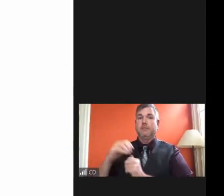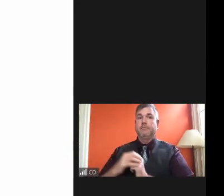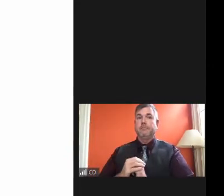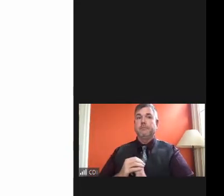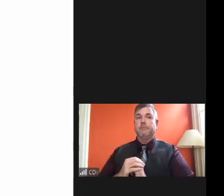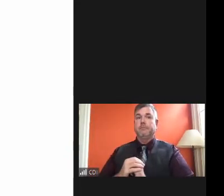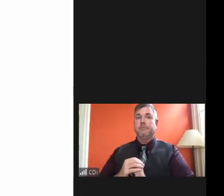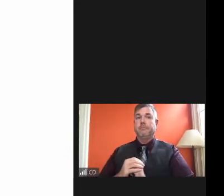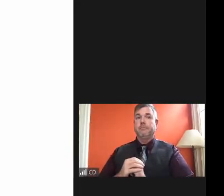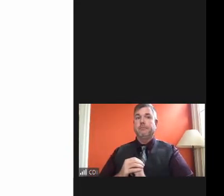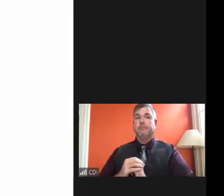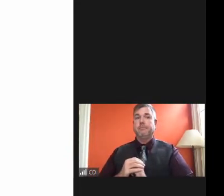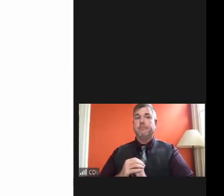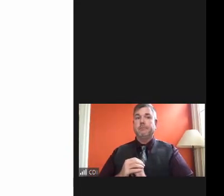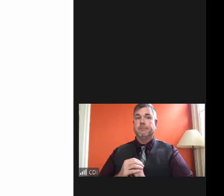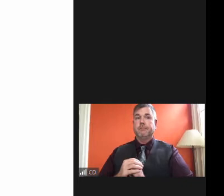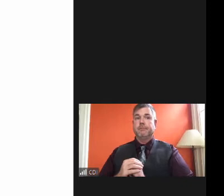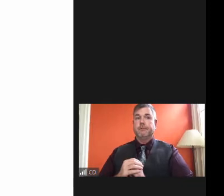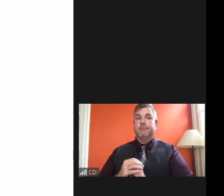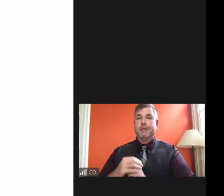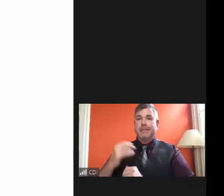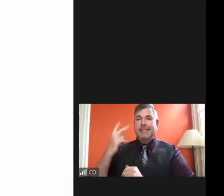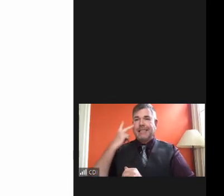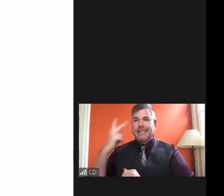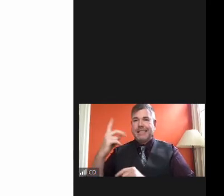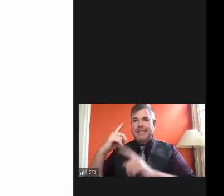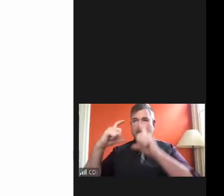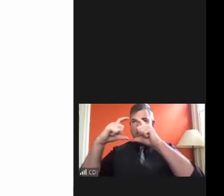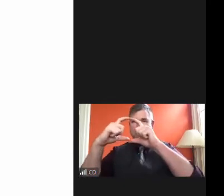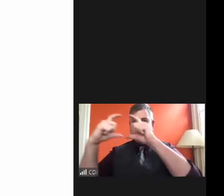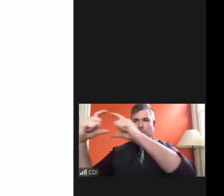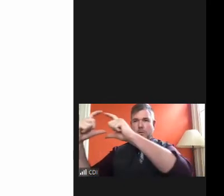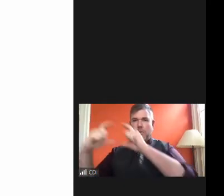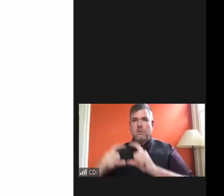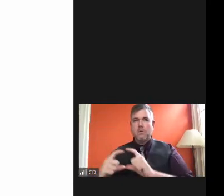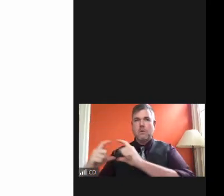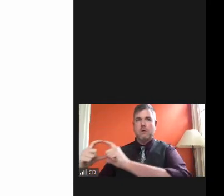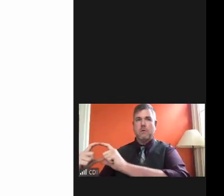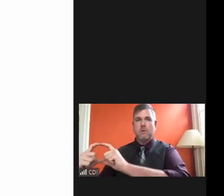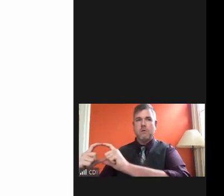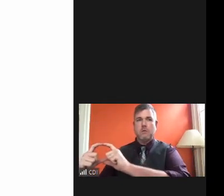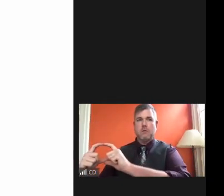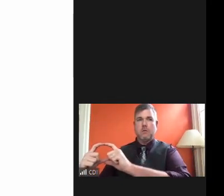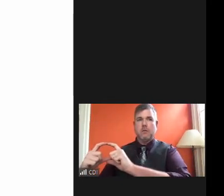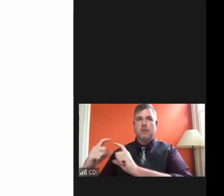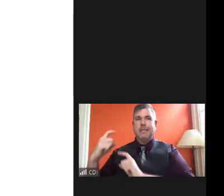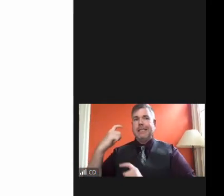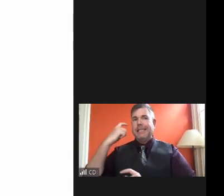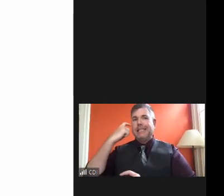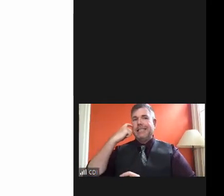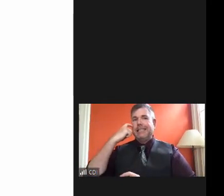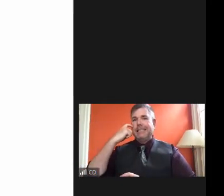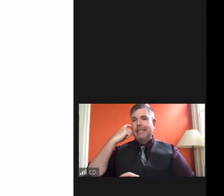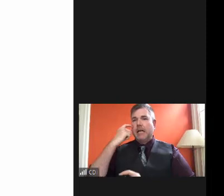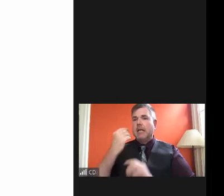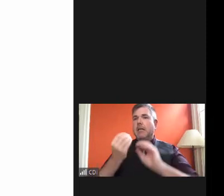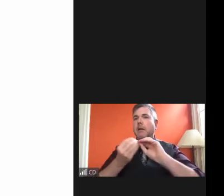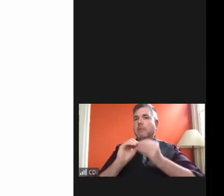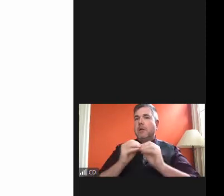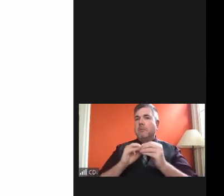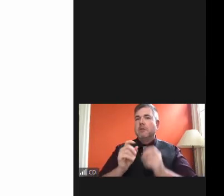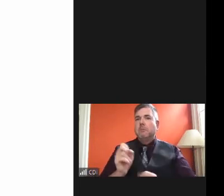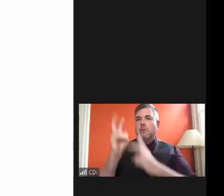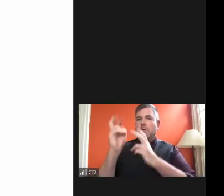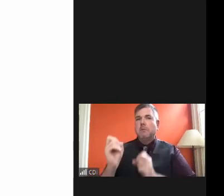coronavirus.marinhhs.org and see the latest numbers as they get updated in real time. What this shows is the proportion of